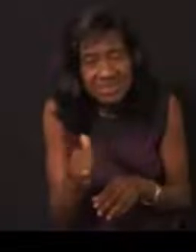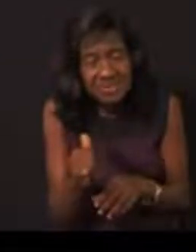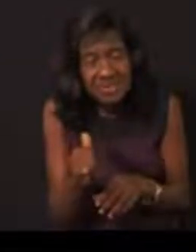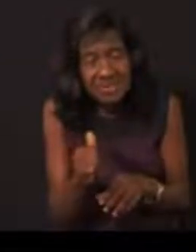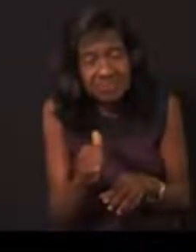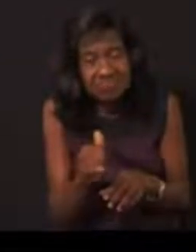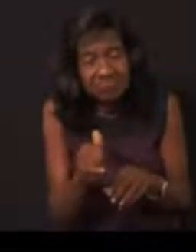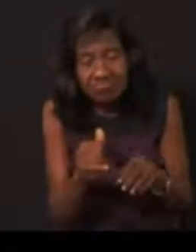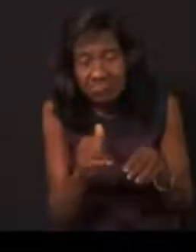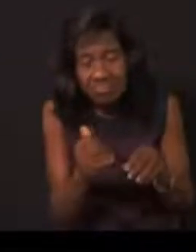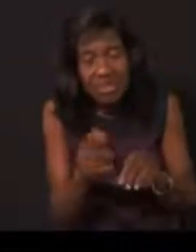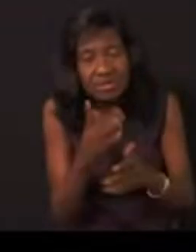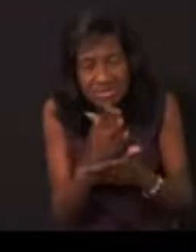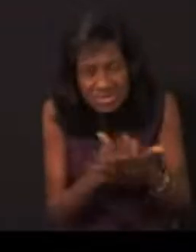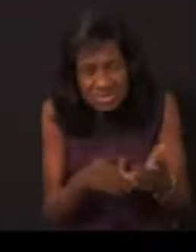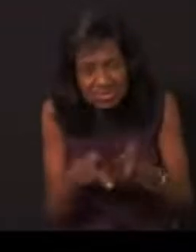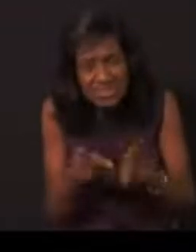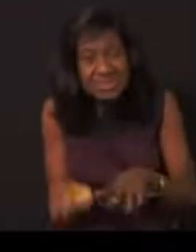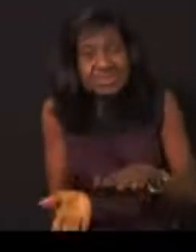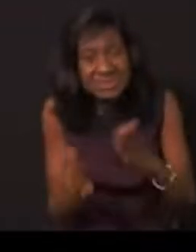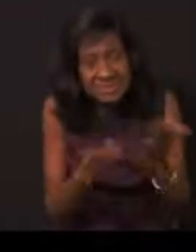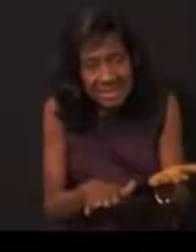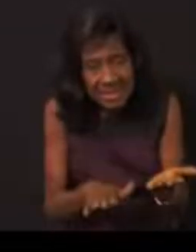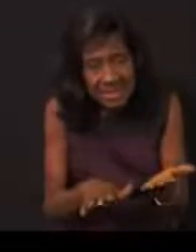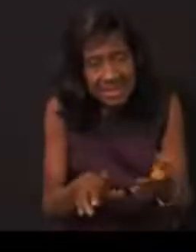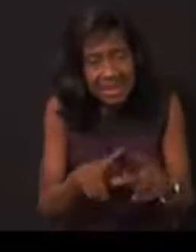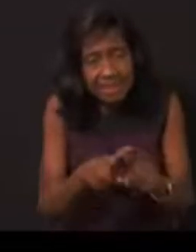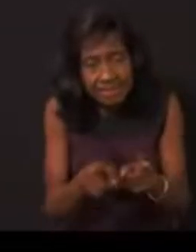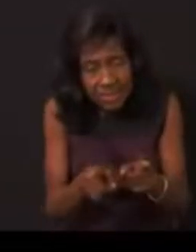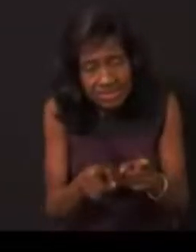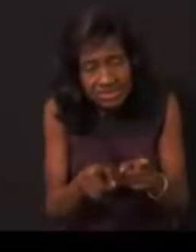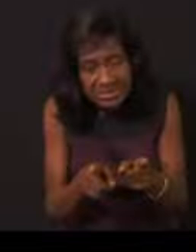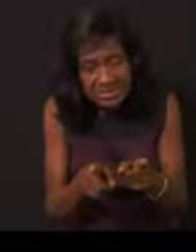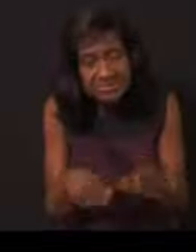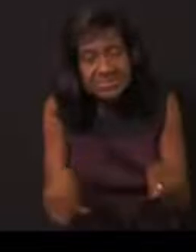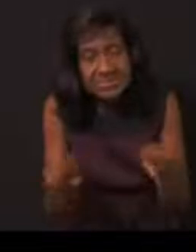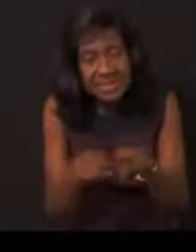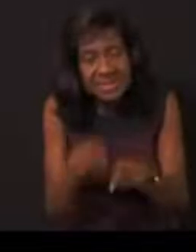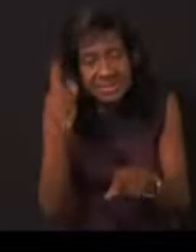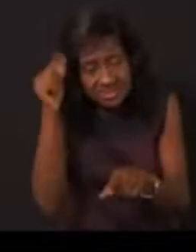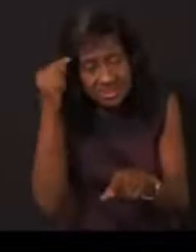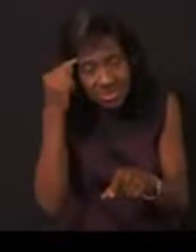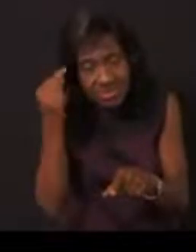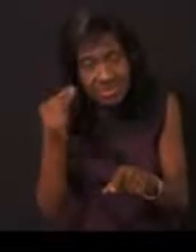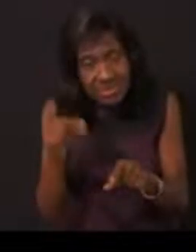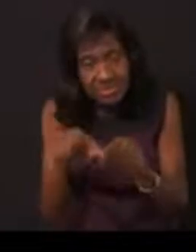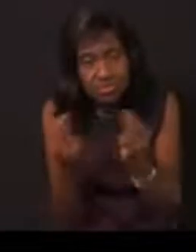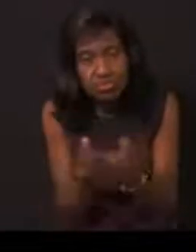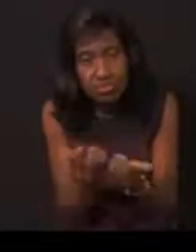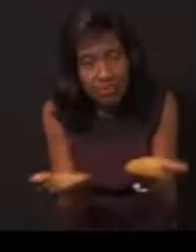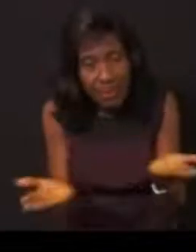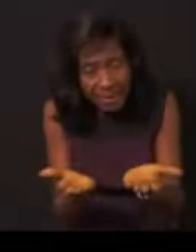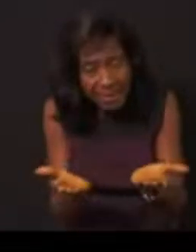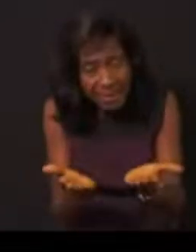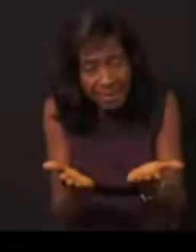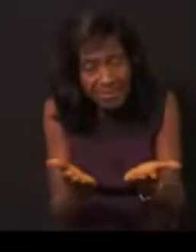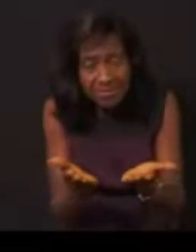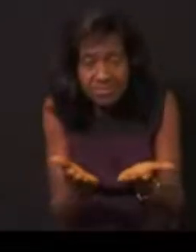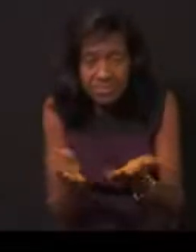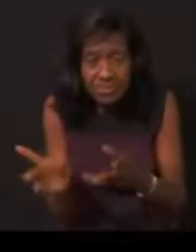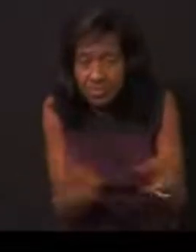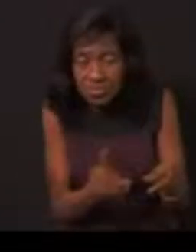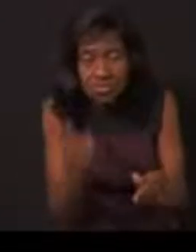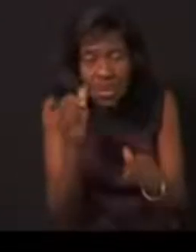a loved one. But as your caring administration and your elected government, we are doing everything